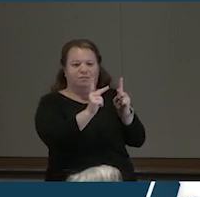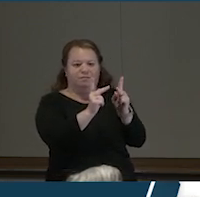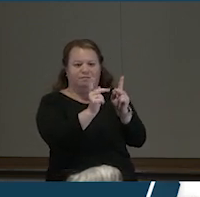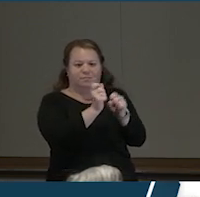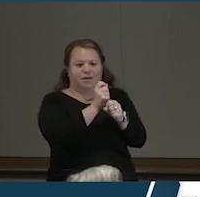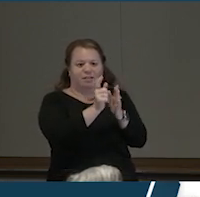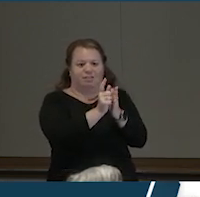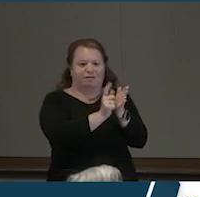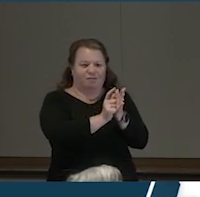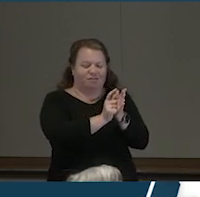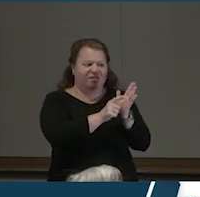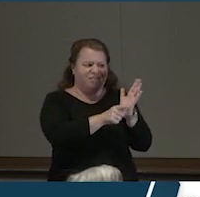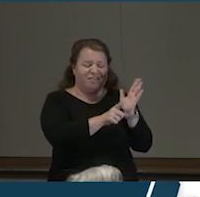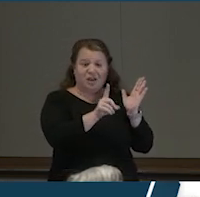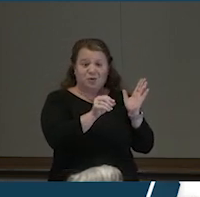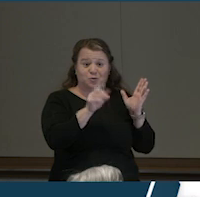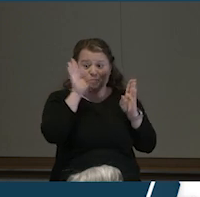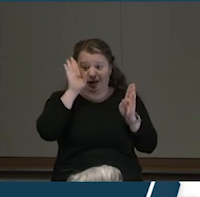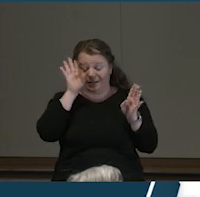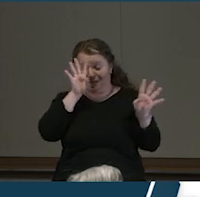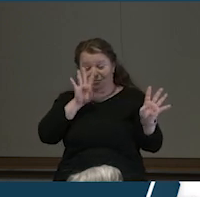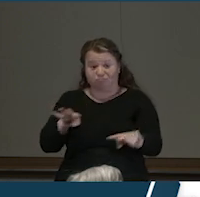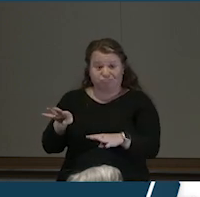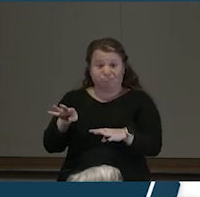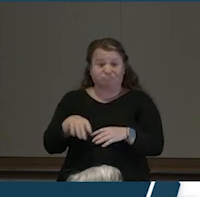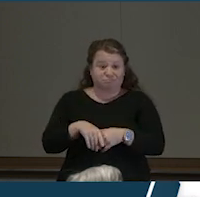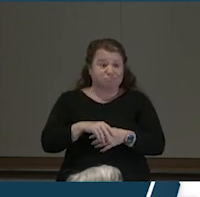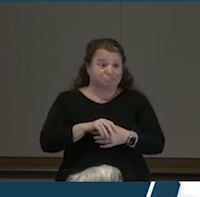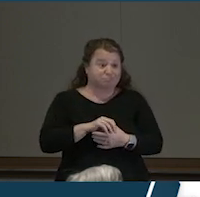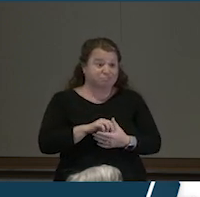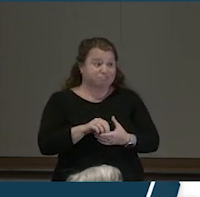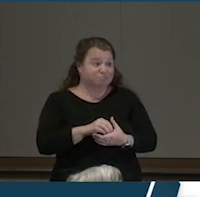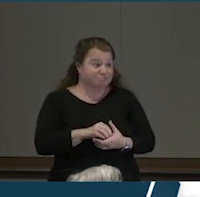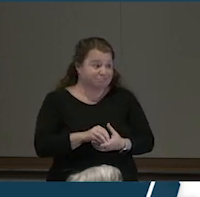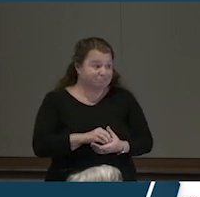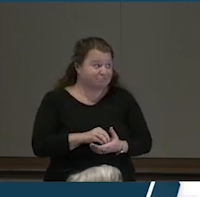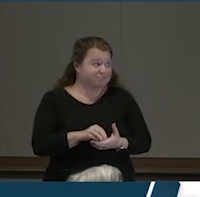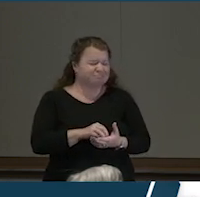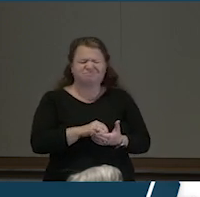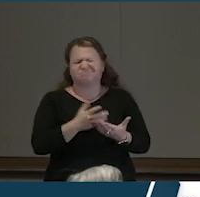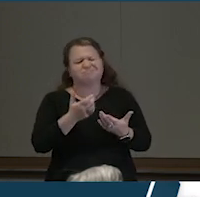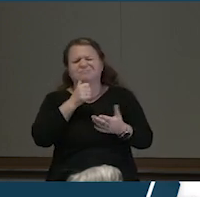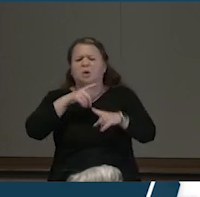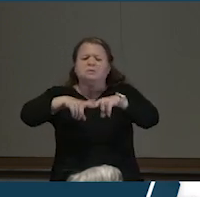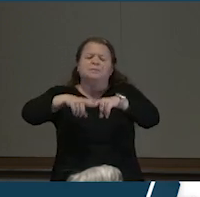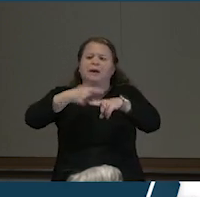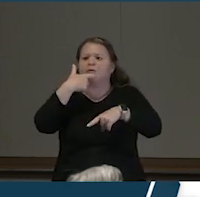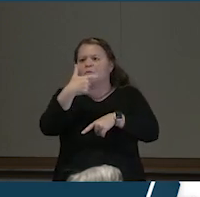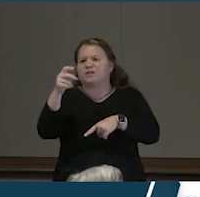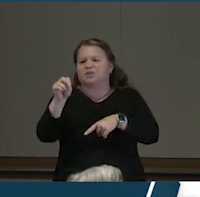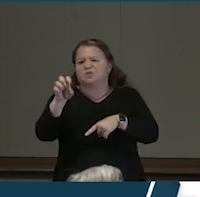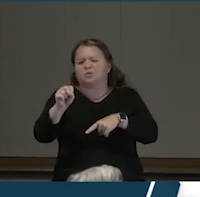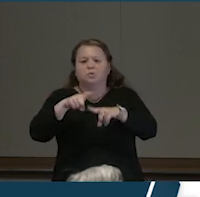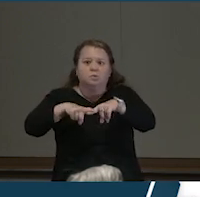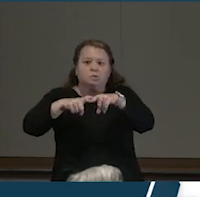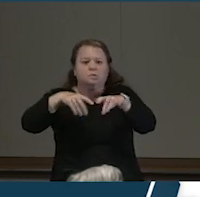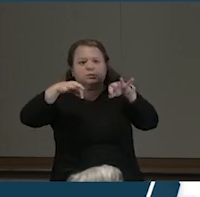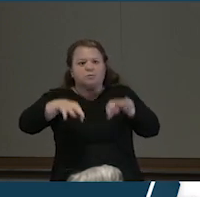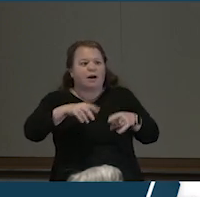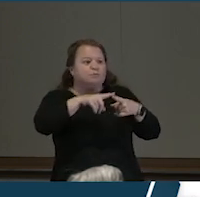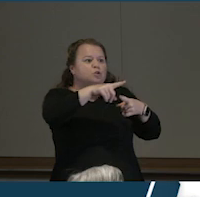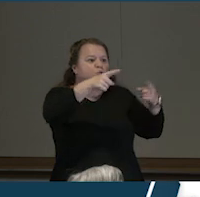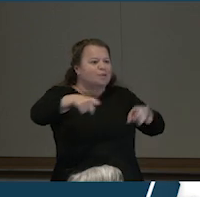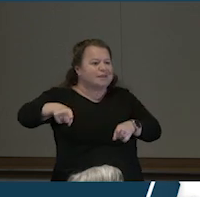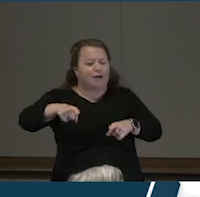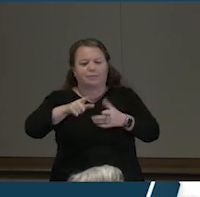do pay attention. So don't count on the news to describe to you